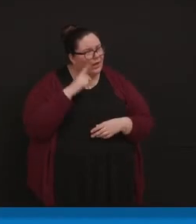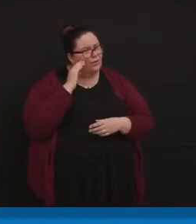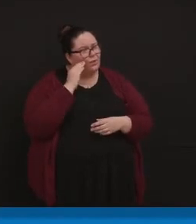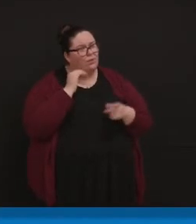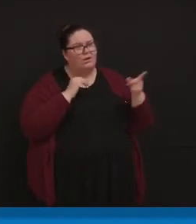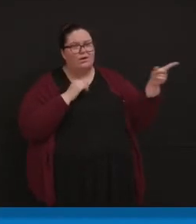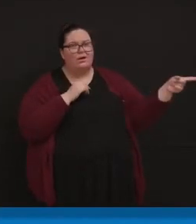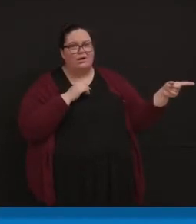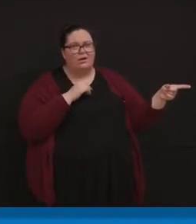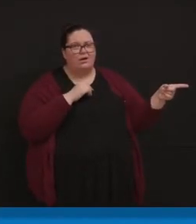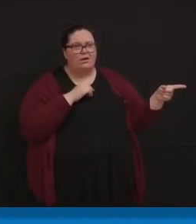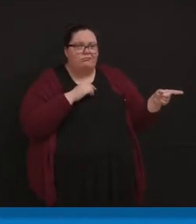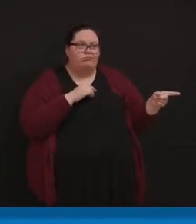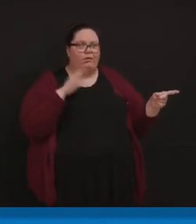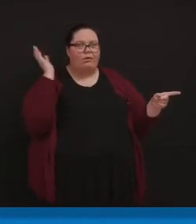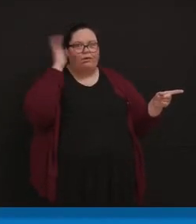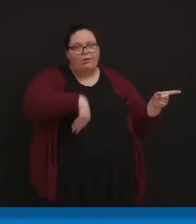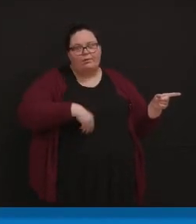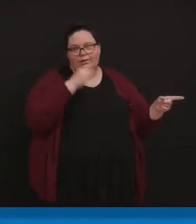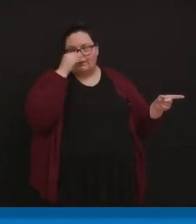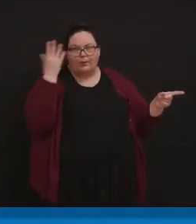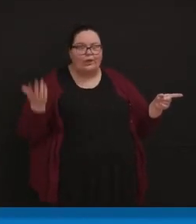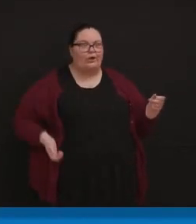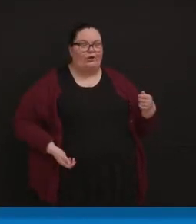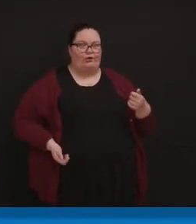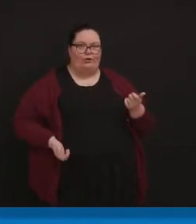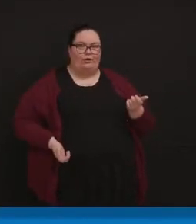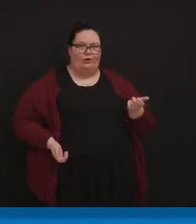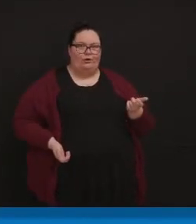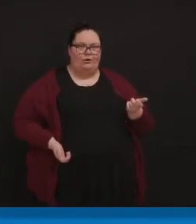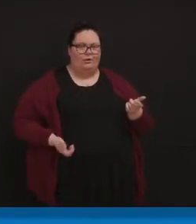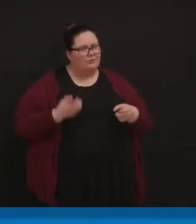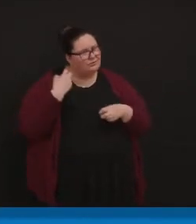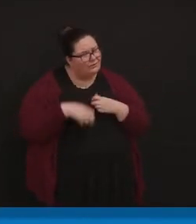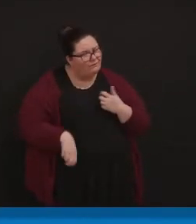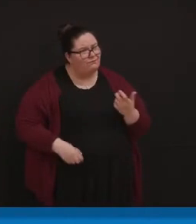that some people are really choosing to do the wrong thing for the wrong reasons.